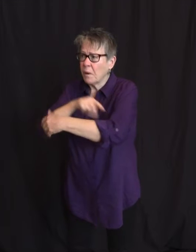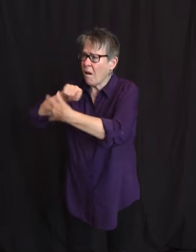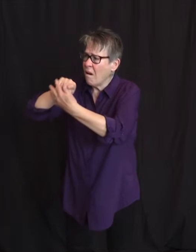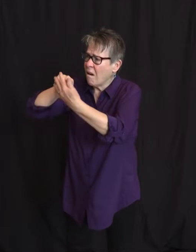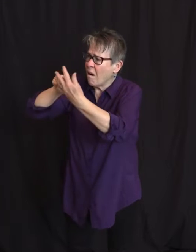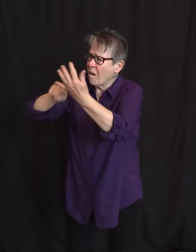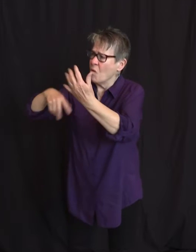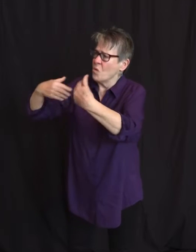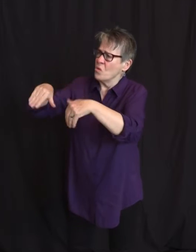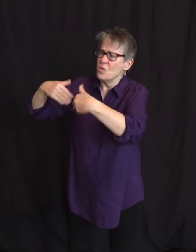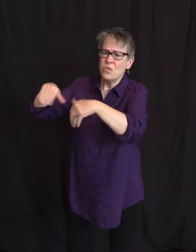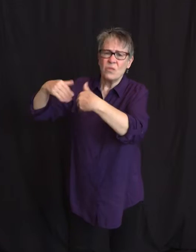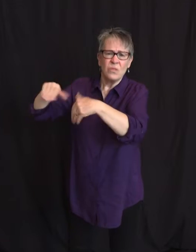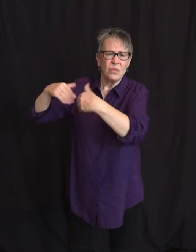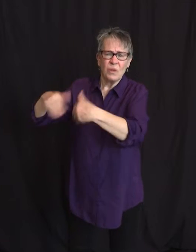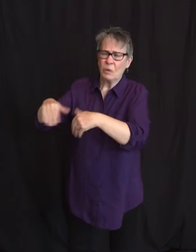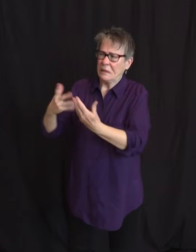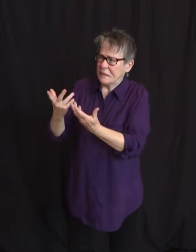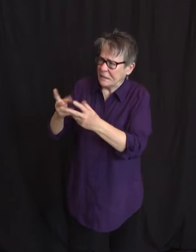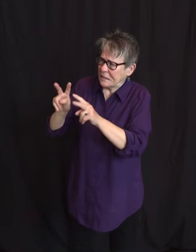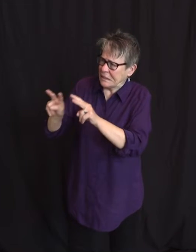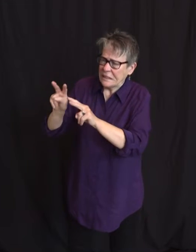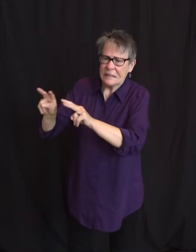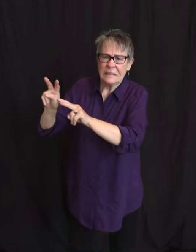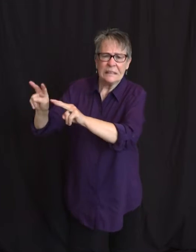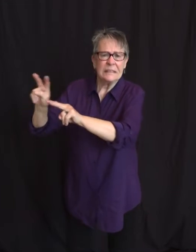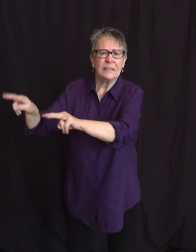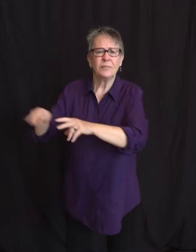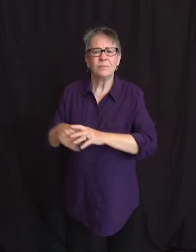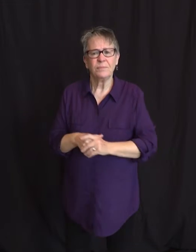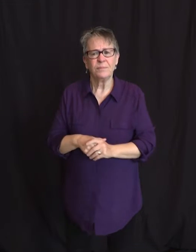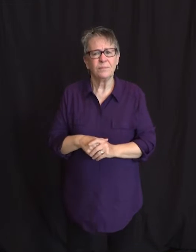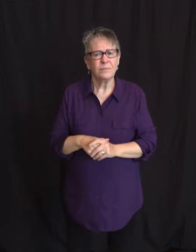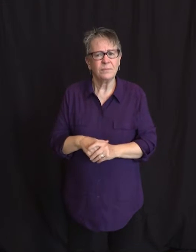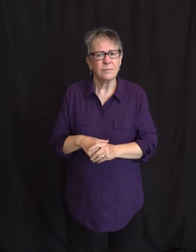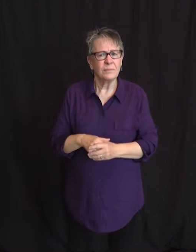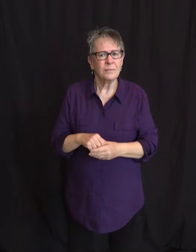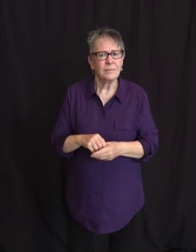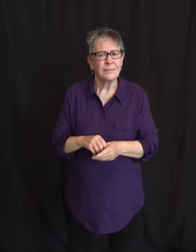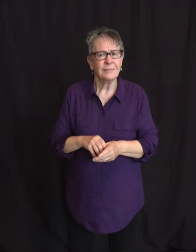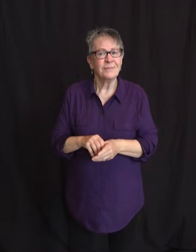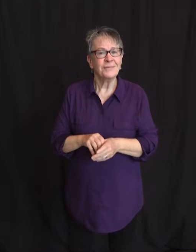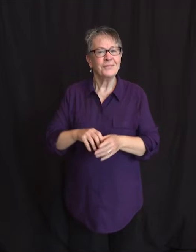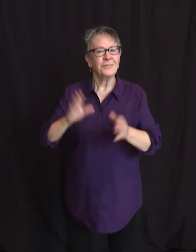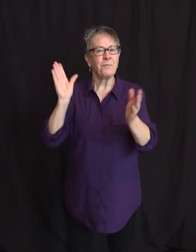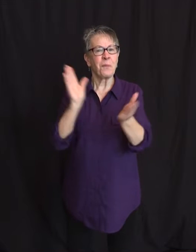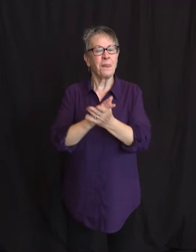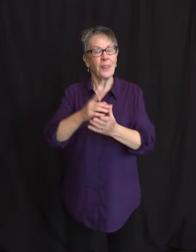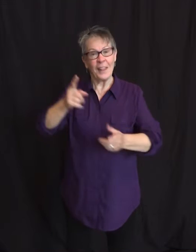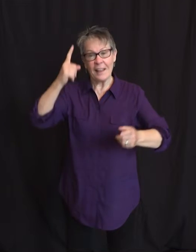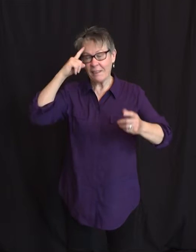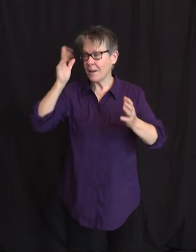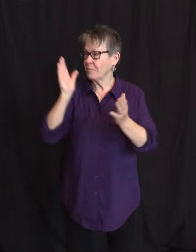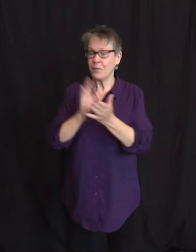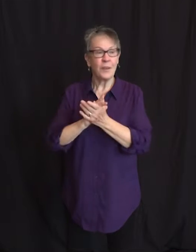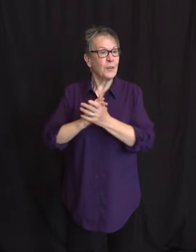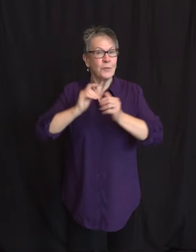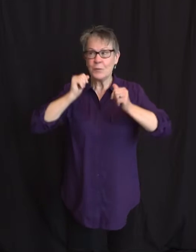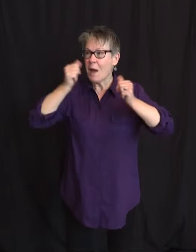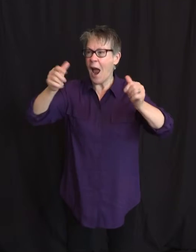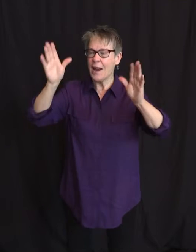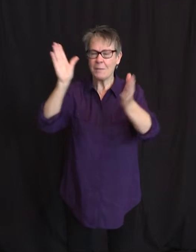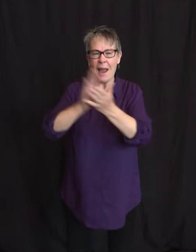tomorrow flip a switch and go back to life as normal. Life is not going to be